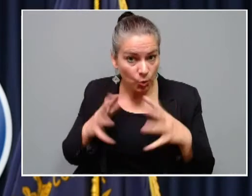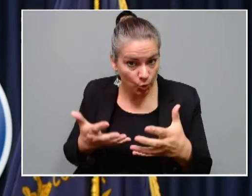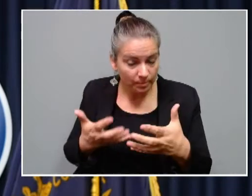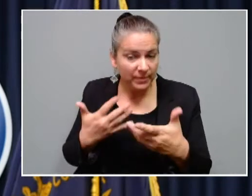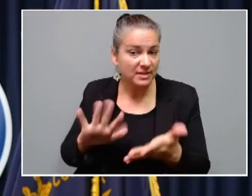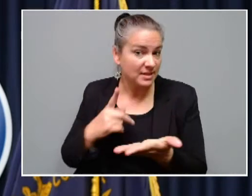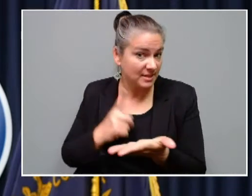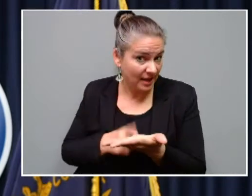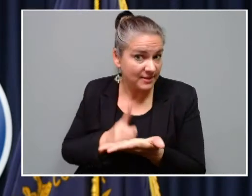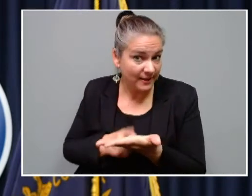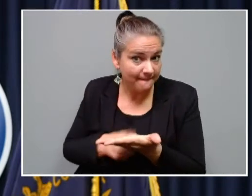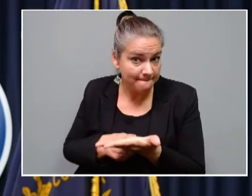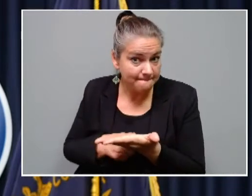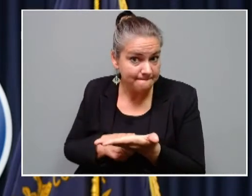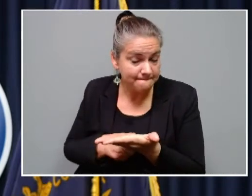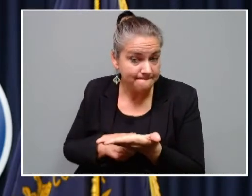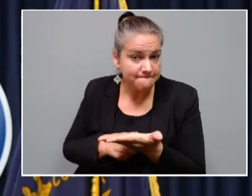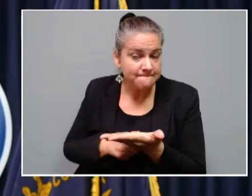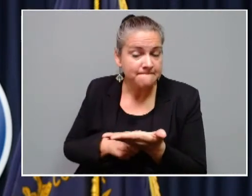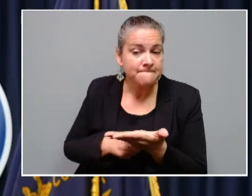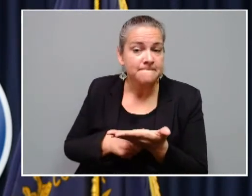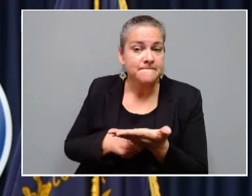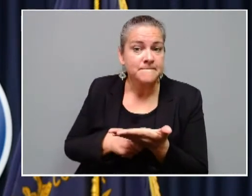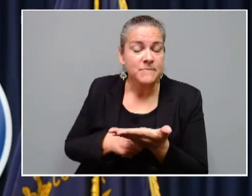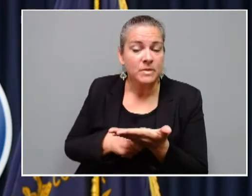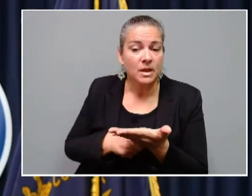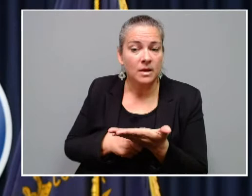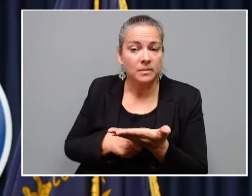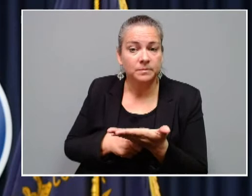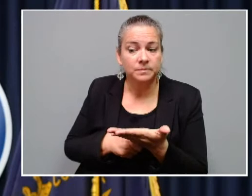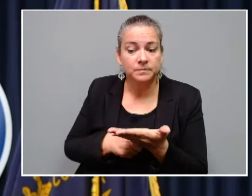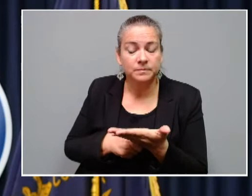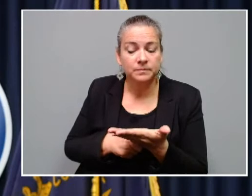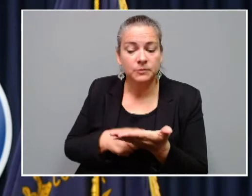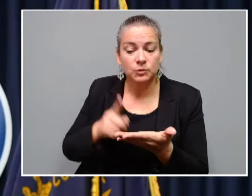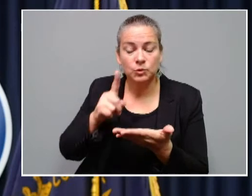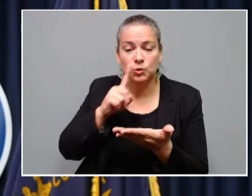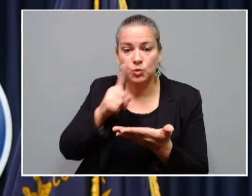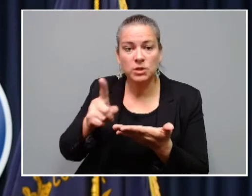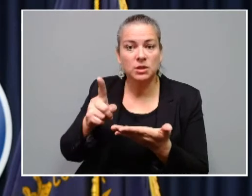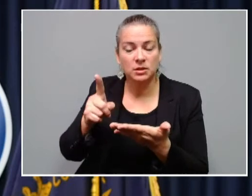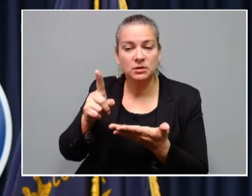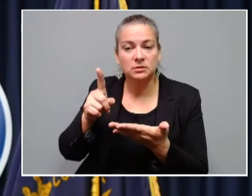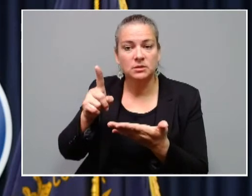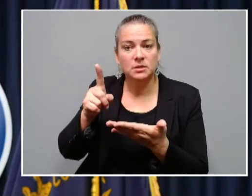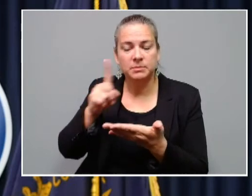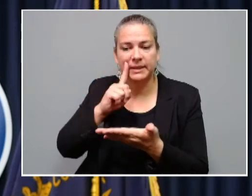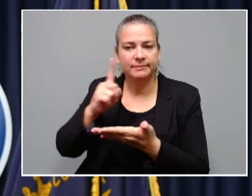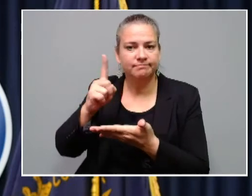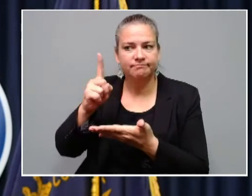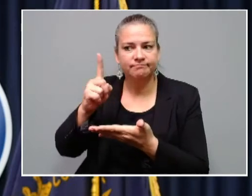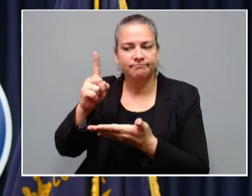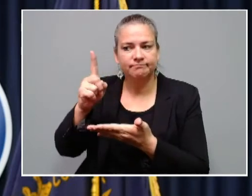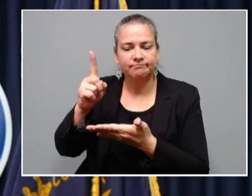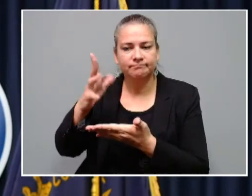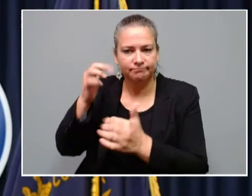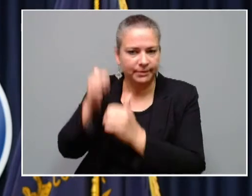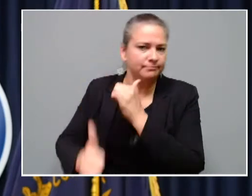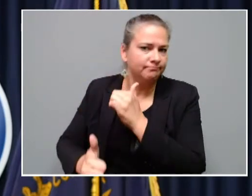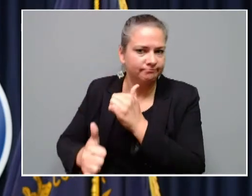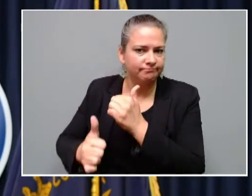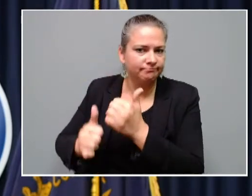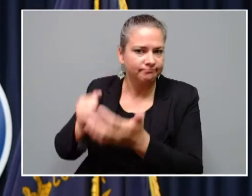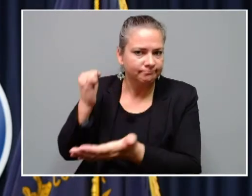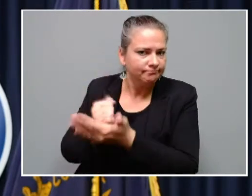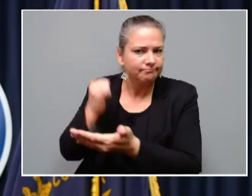Now, you know, it's ultimately going to be codified, we hope, in legislation in the beginning of the session. So I'm not worried that I